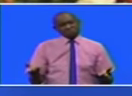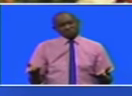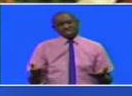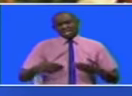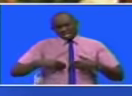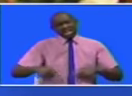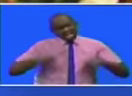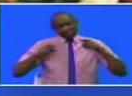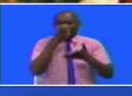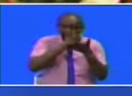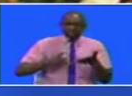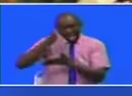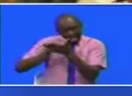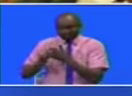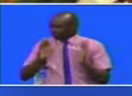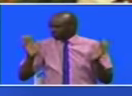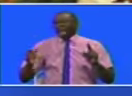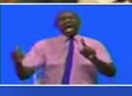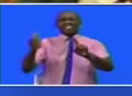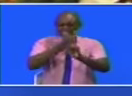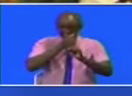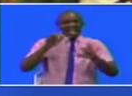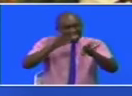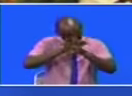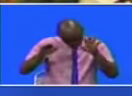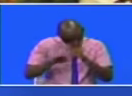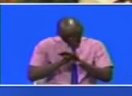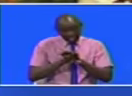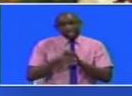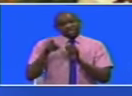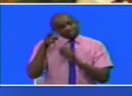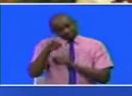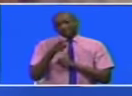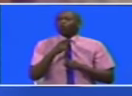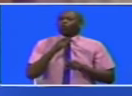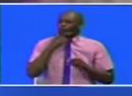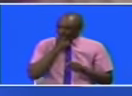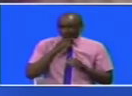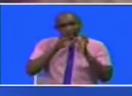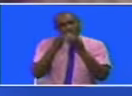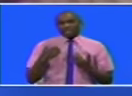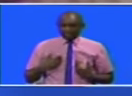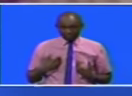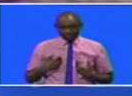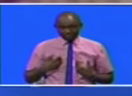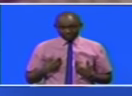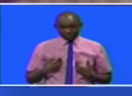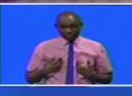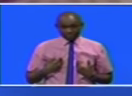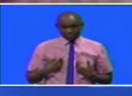nusu nusu. He has accomplished his mission. He's brought up a wonderful family. On the 31st,